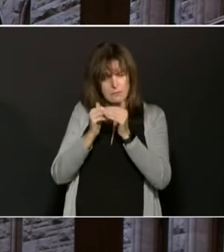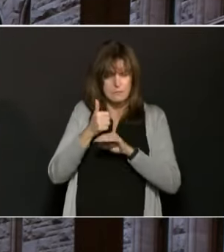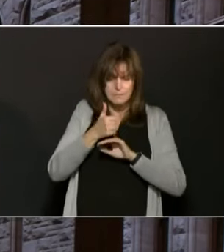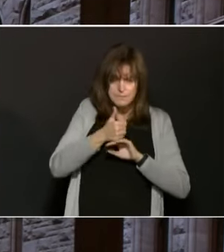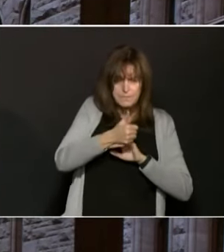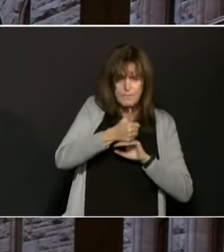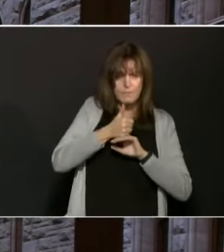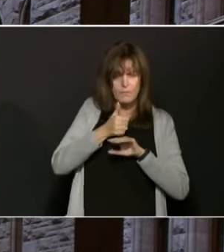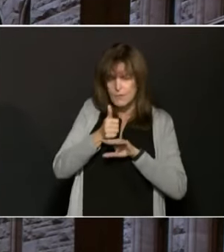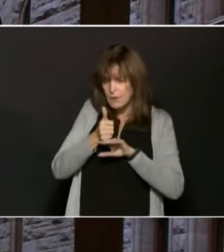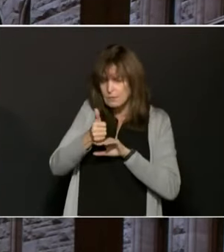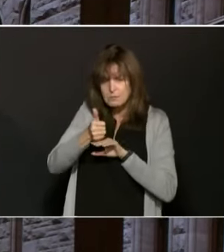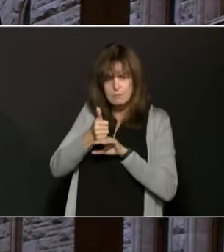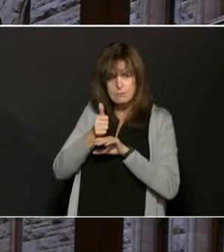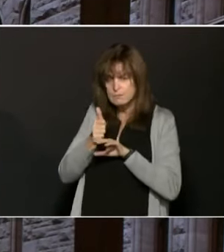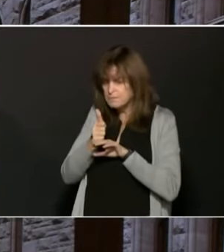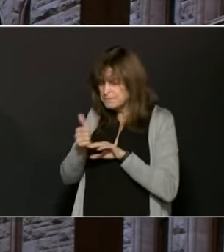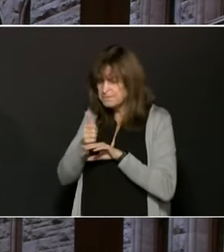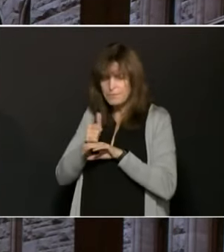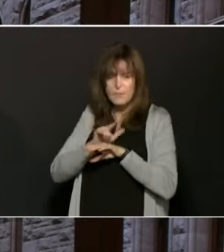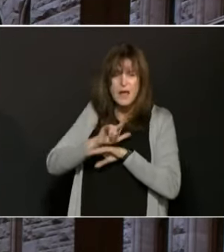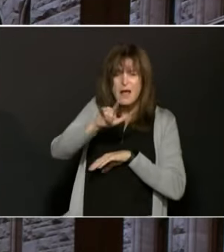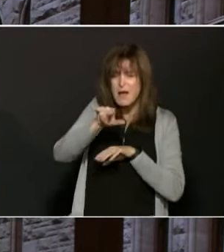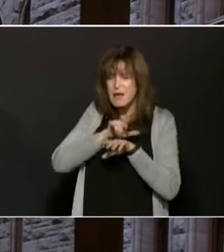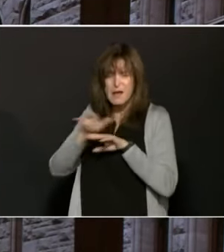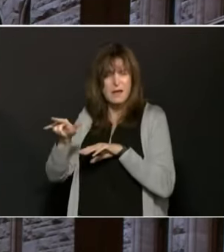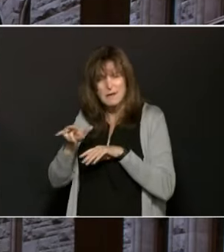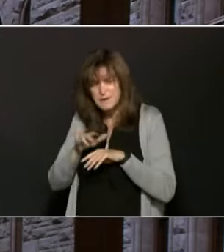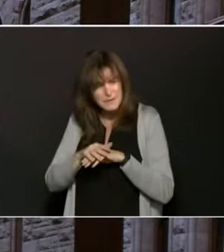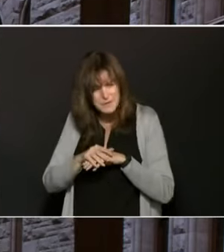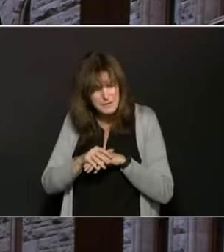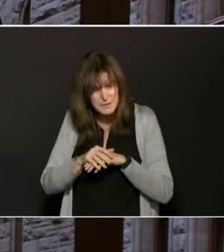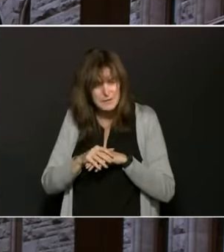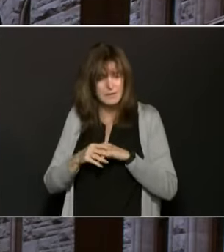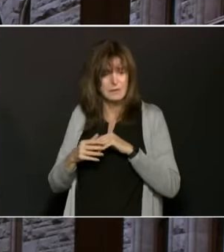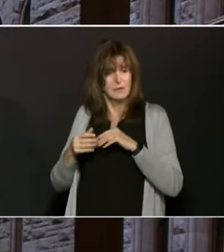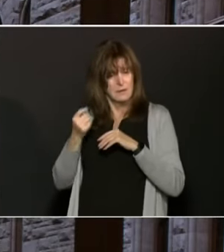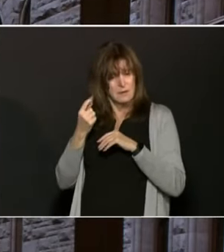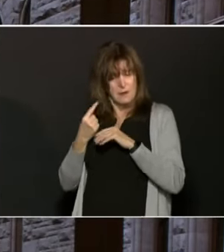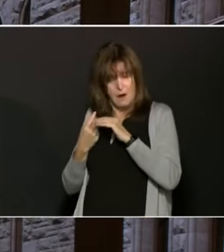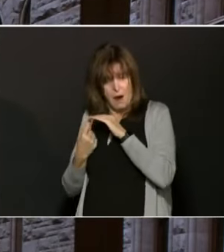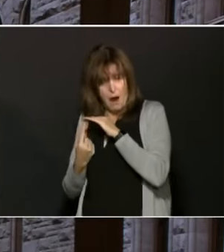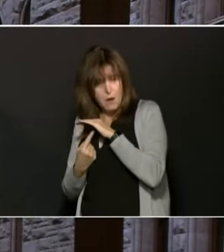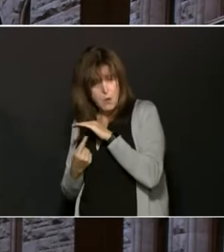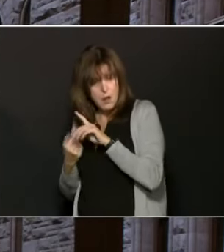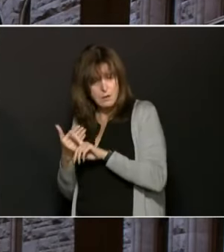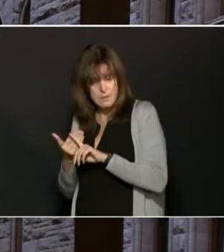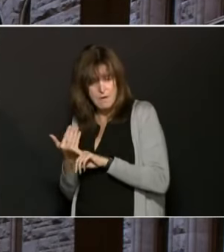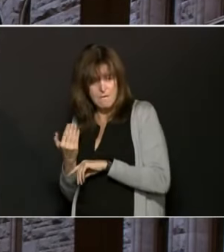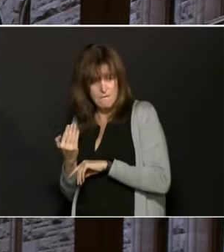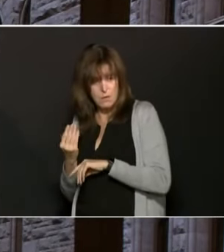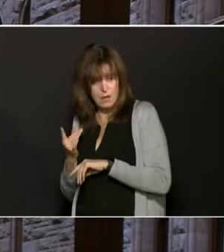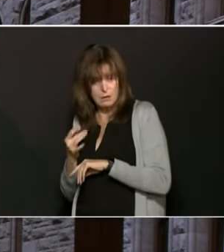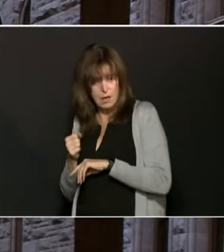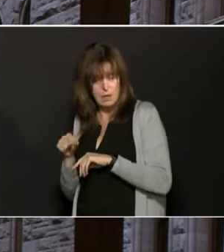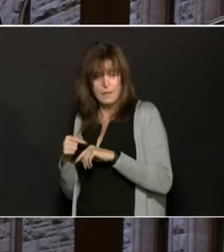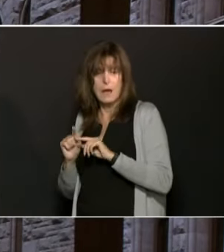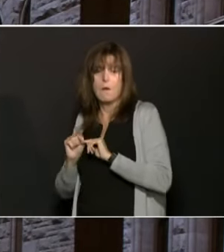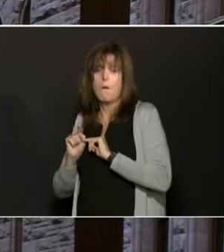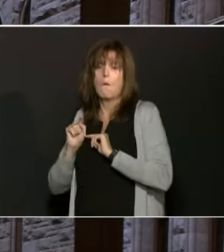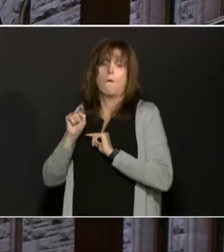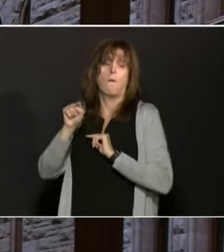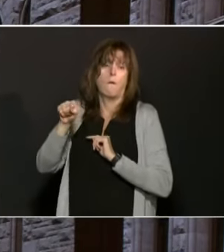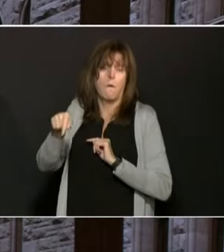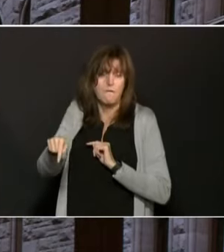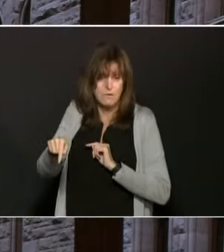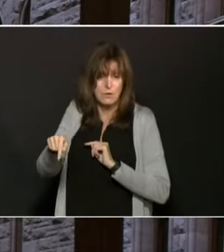to do your proper quarantining beforehand, all the precautions while you were doing that traveling, whether it's in driving or otherwise moving through, because